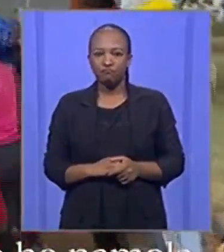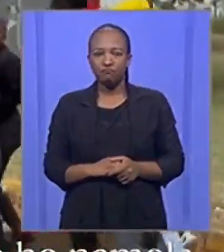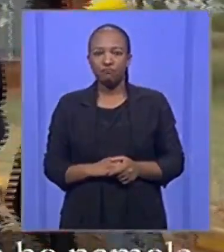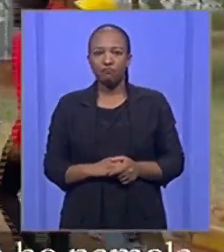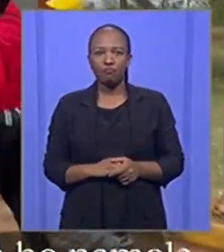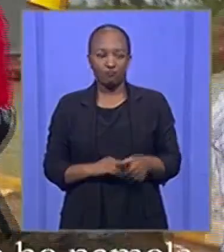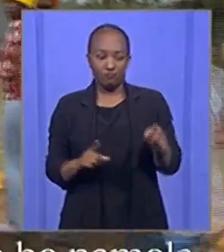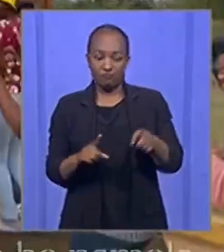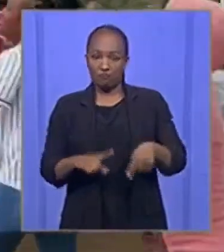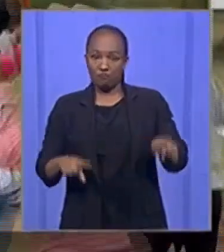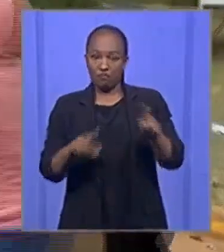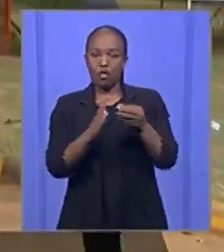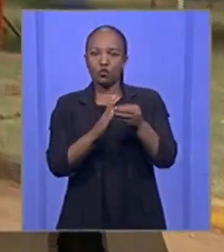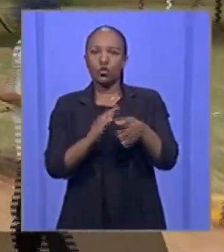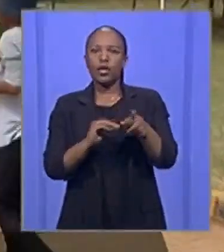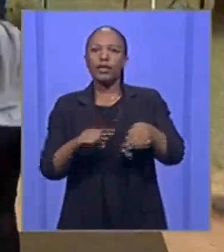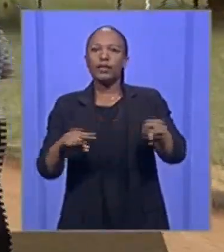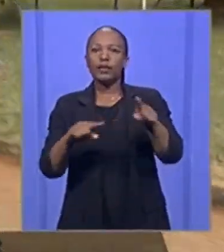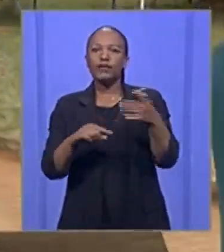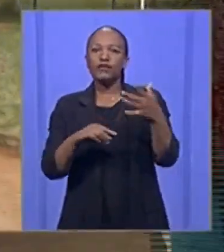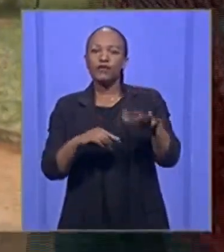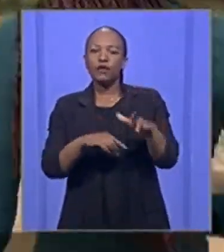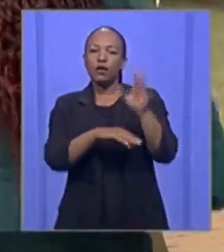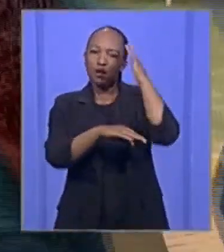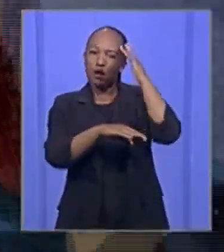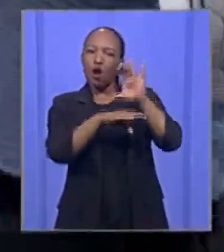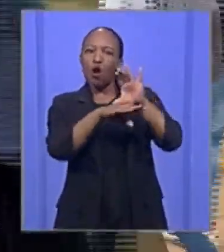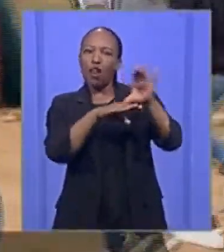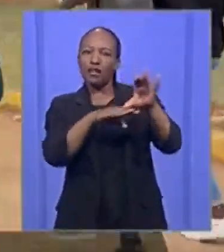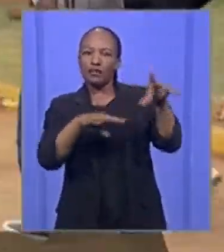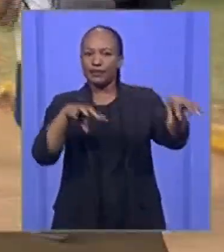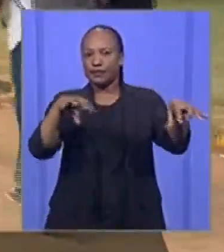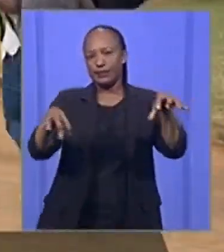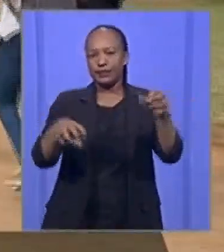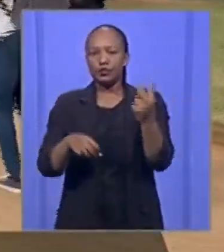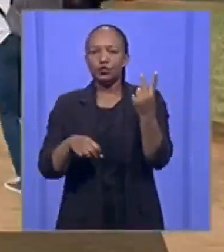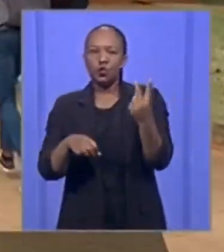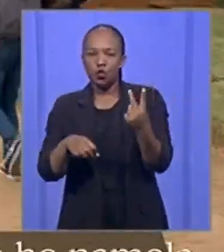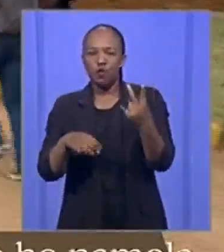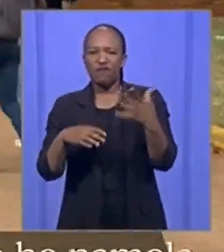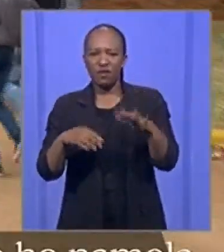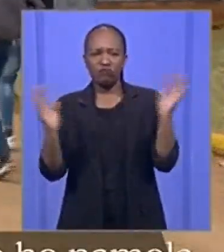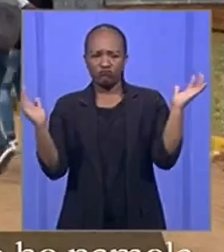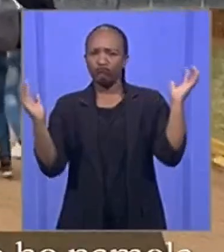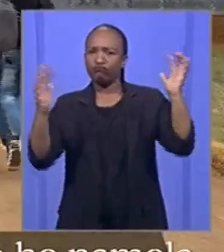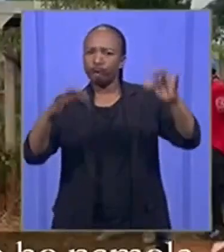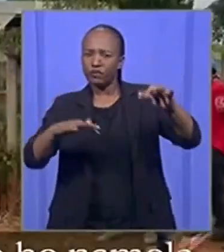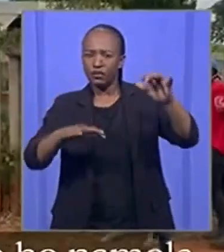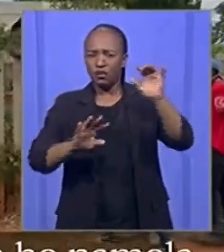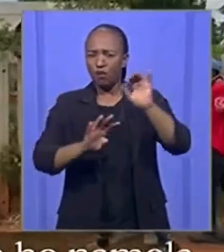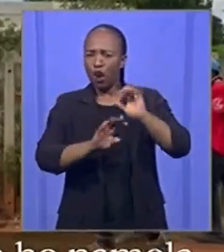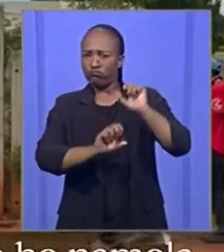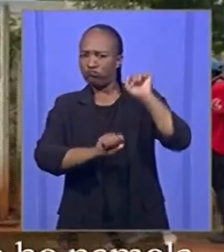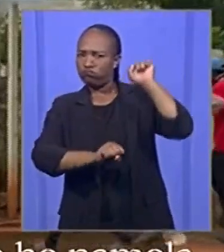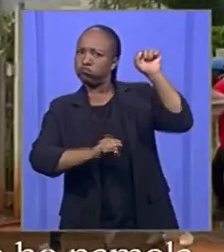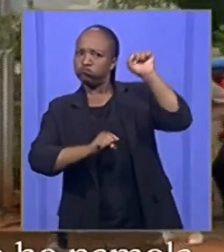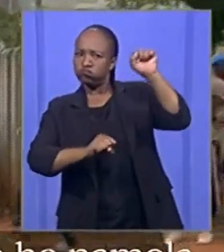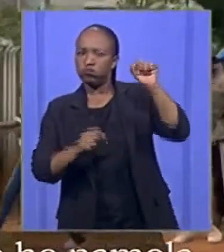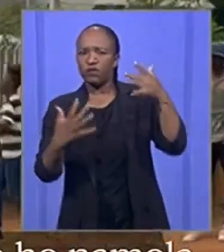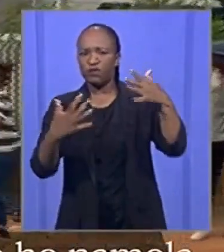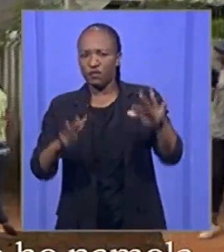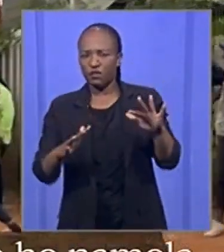Baithuti bao ba fifetšego go tswa dikholetšheng tše pedi tša Waterberg ka Mokopane ba ikgašitše mebileng go tsweletša dingongorego tša bona. Ba re bontši